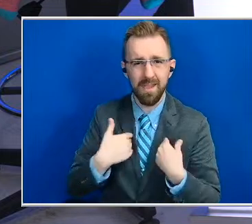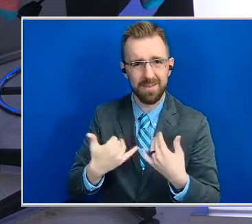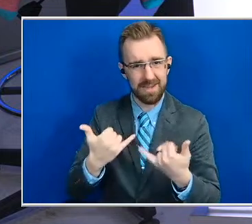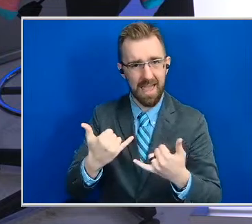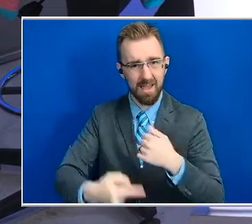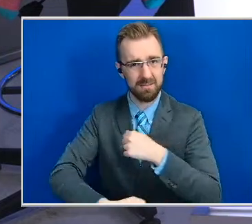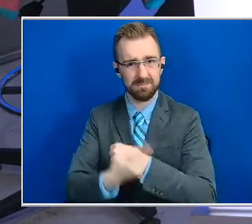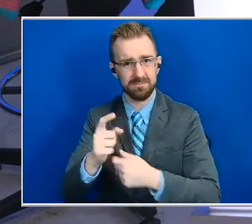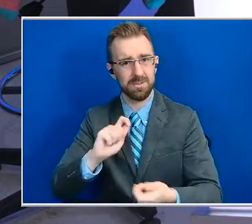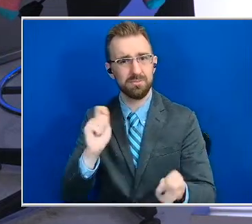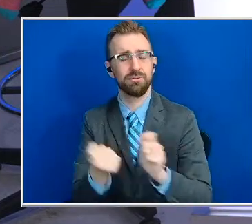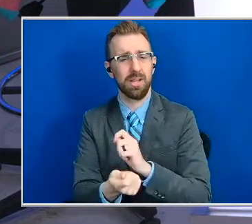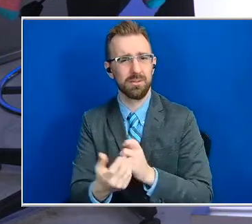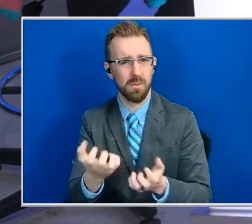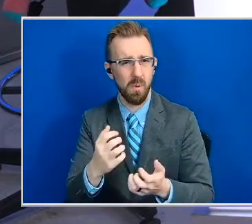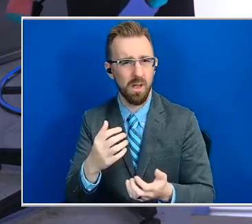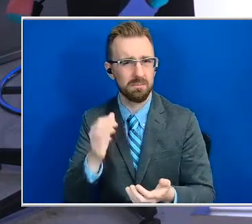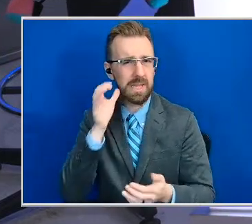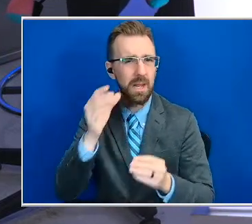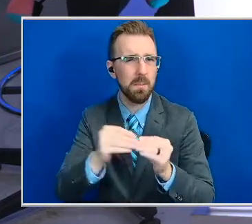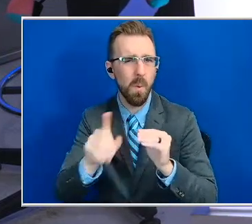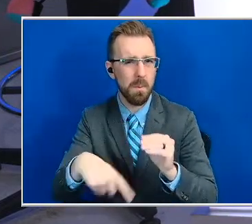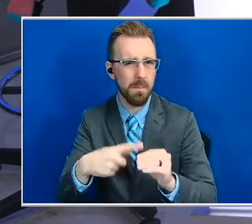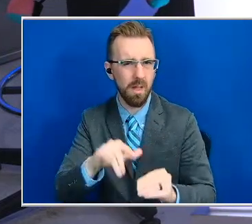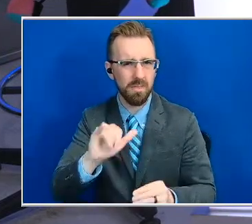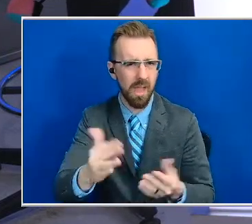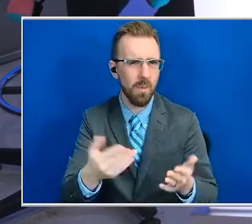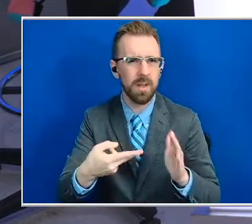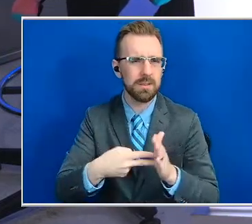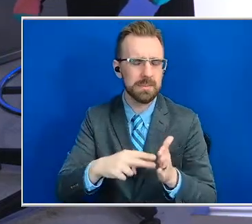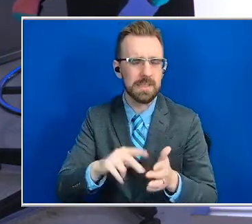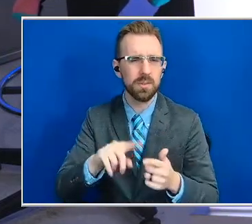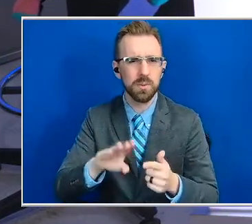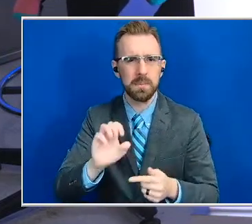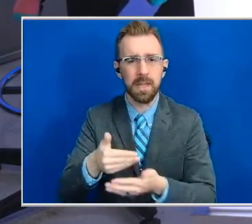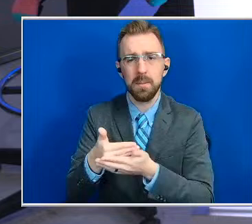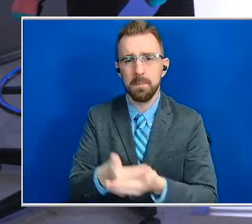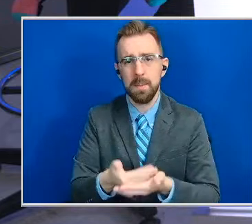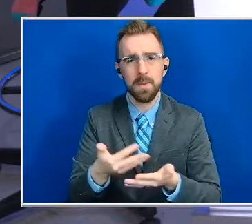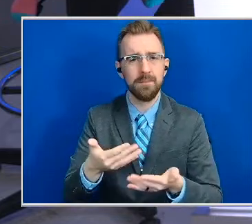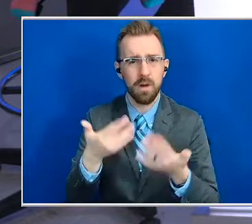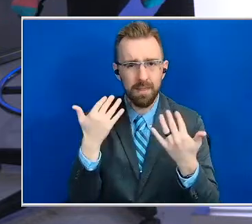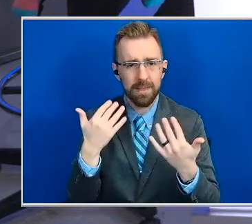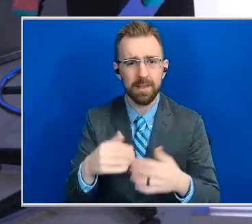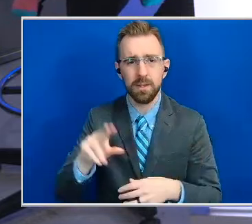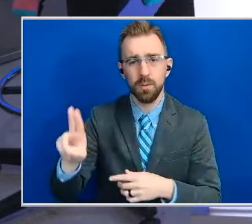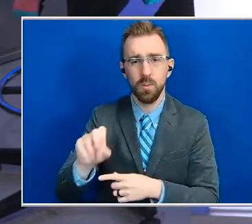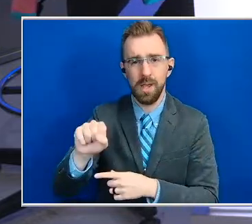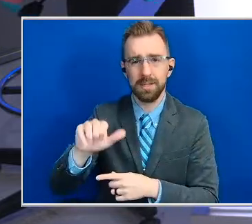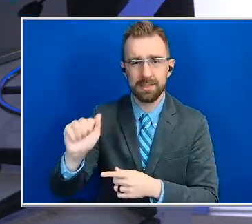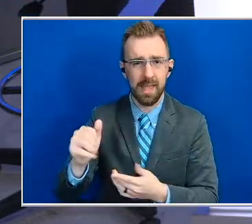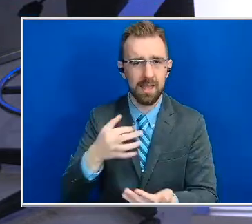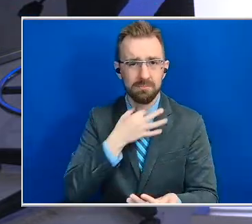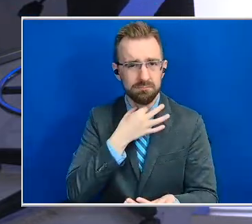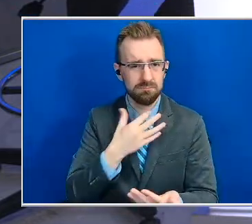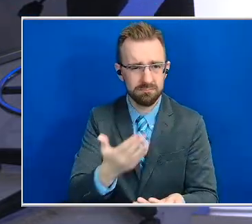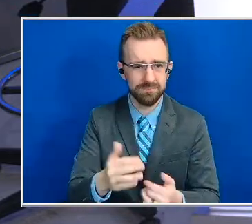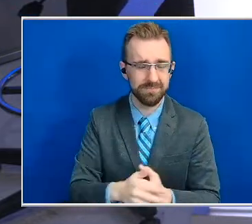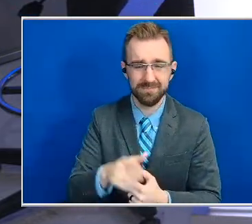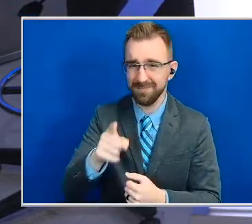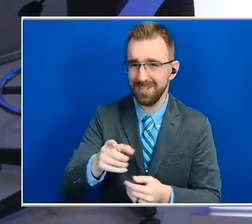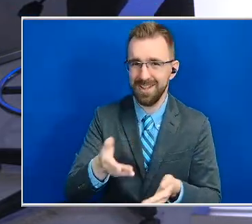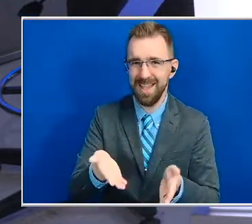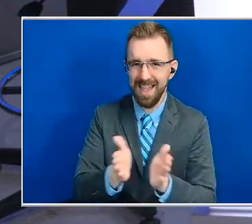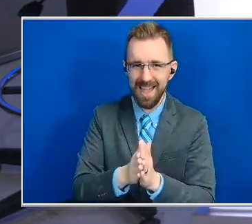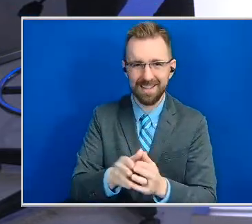to us a little bit about that, and what does it mean to be a baby-friendly USA designation? Well, you're asking two totally different